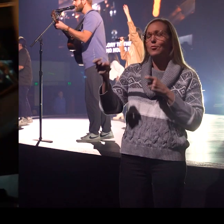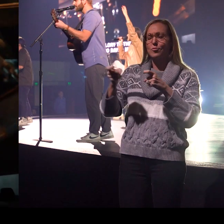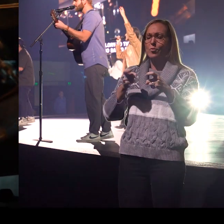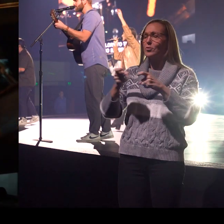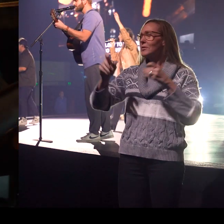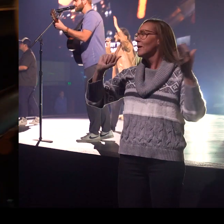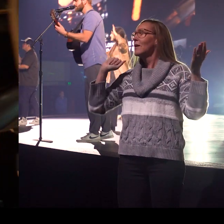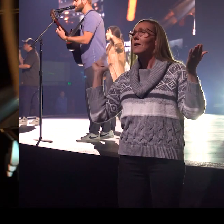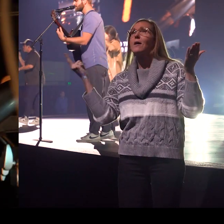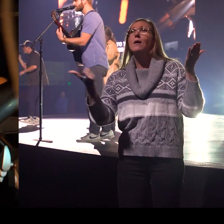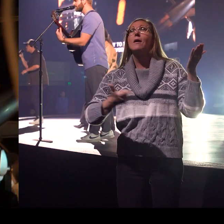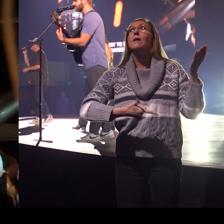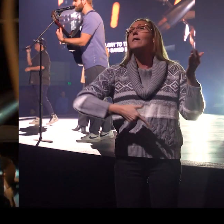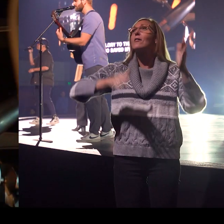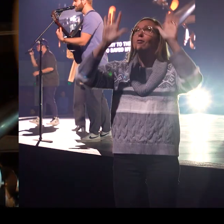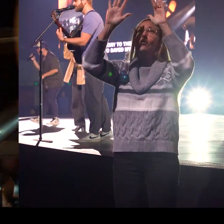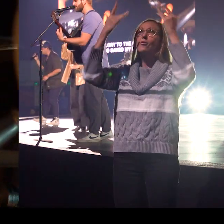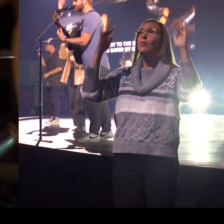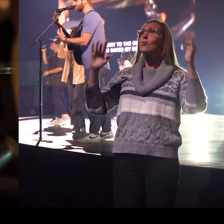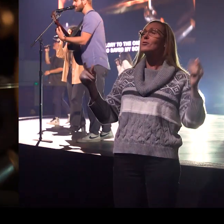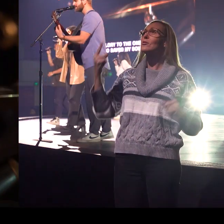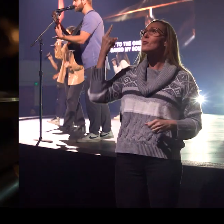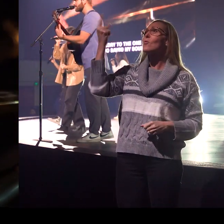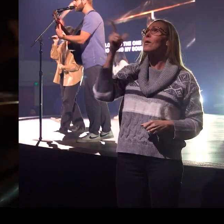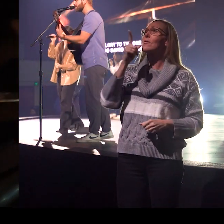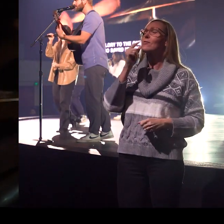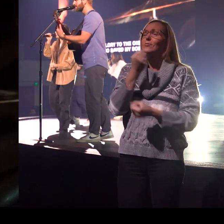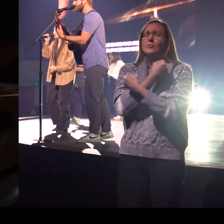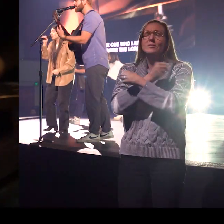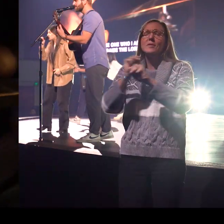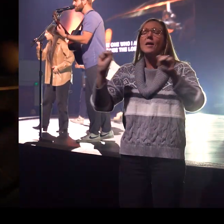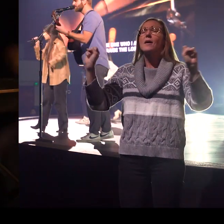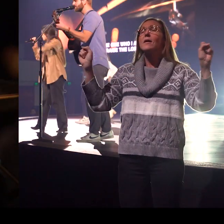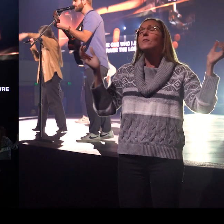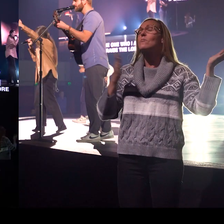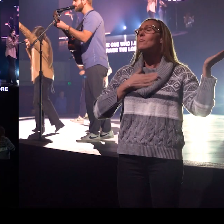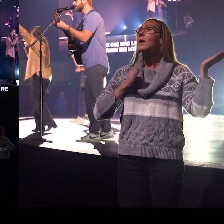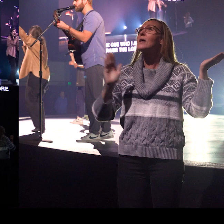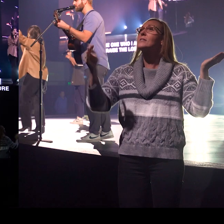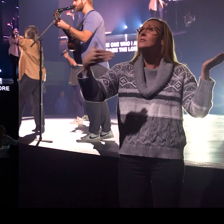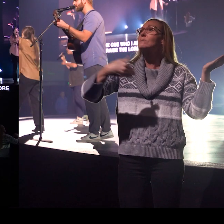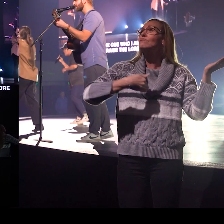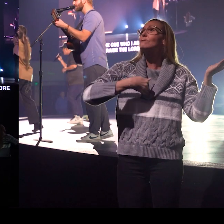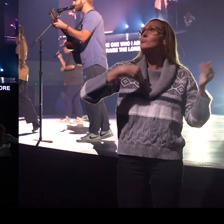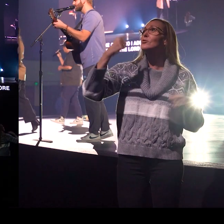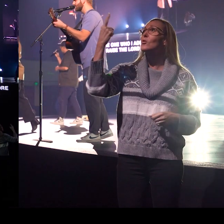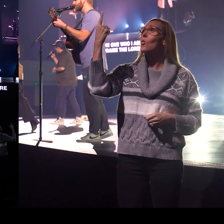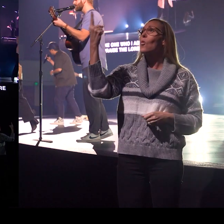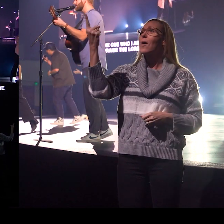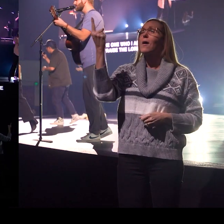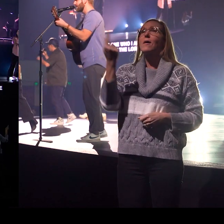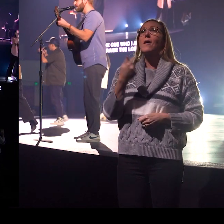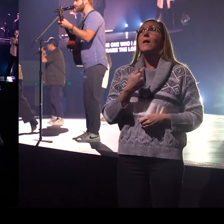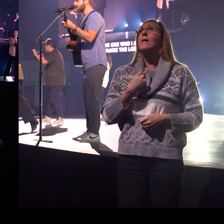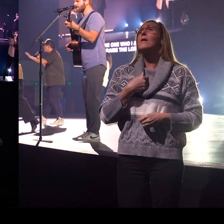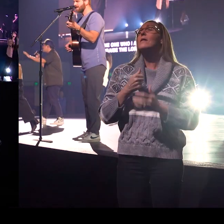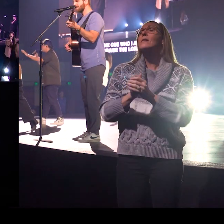all. Glory to the one who saved my soul. To the one who I